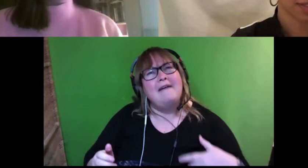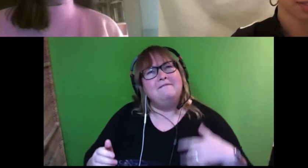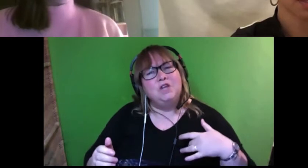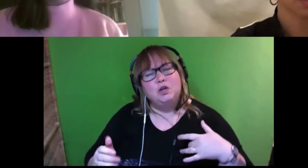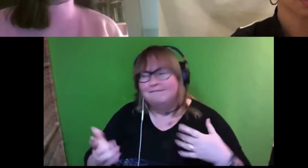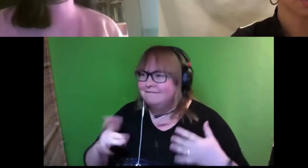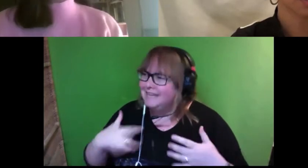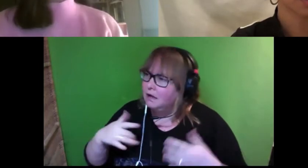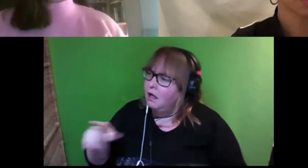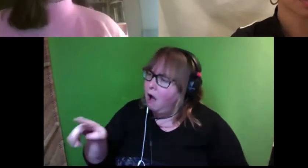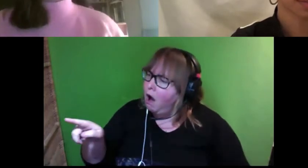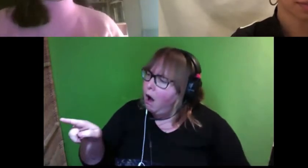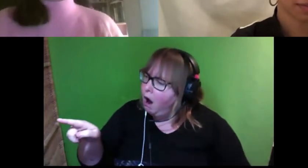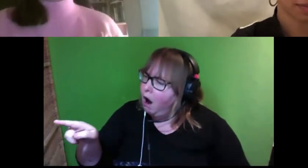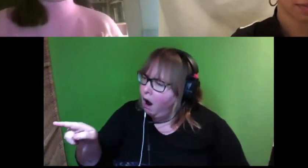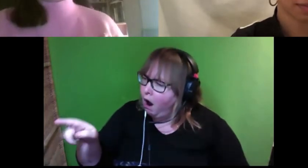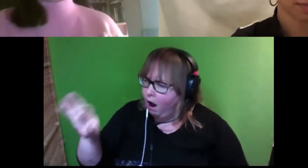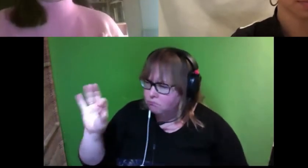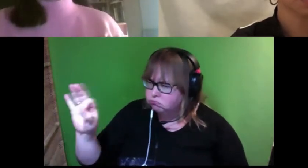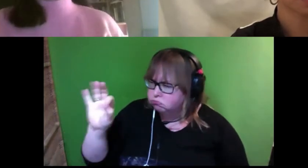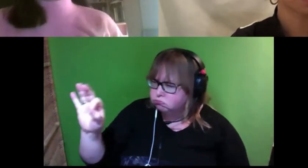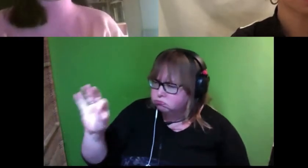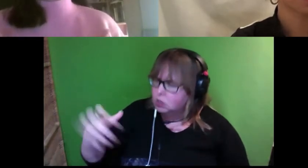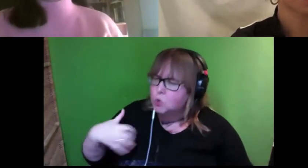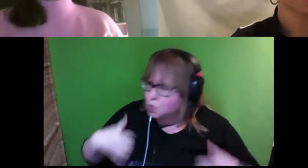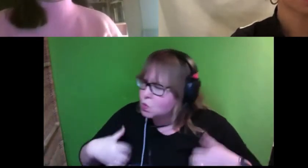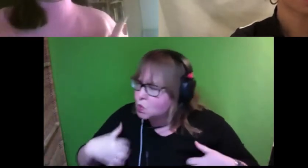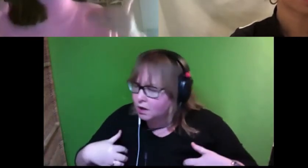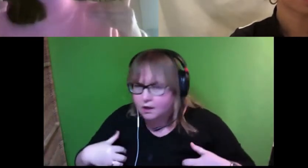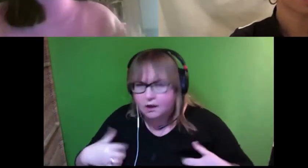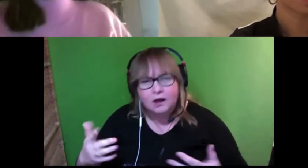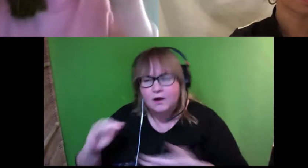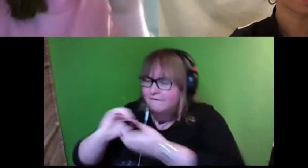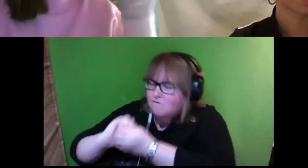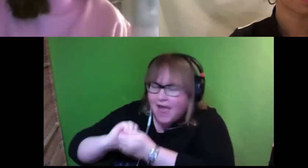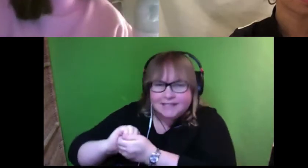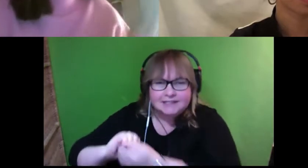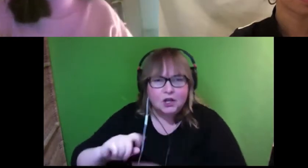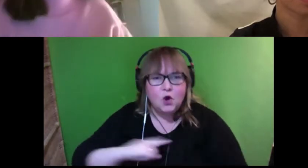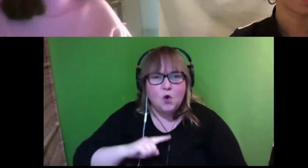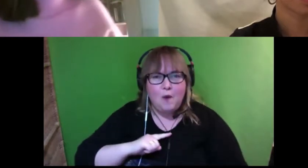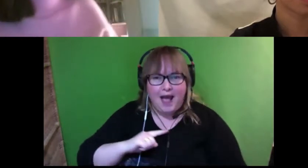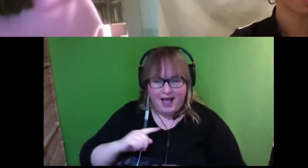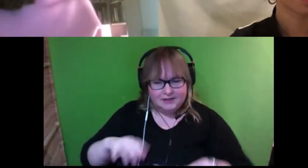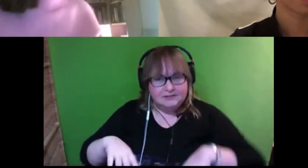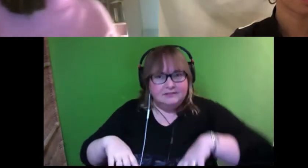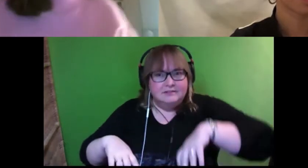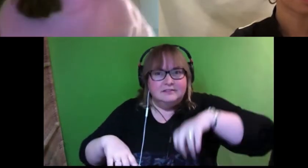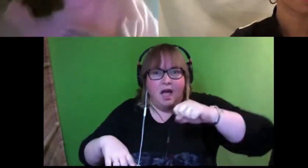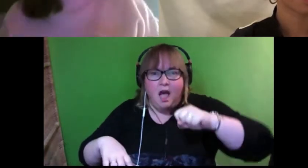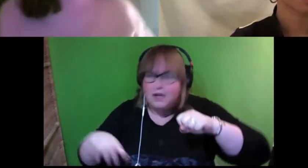appreciated about our friendship, especially because it came at a time when we're both emerging curators. I kind of still